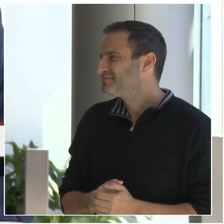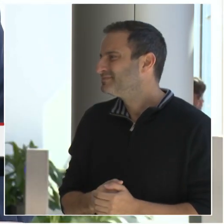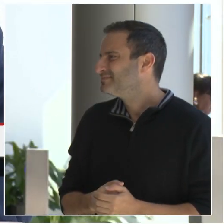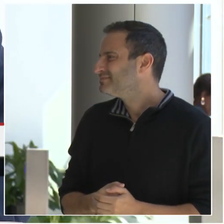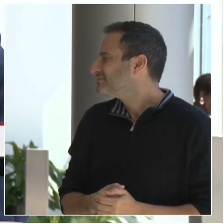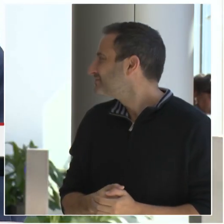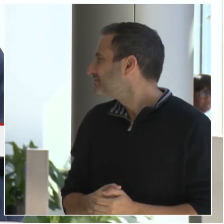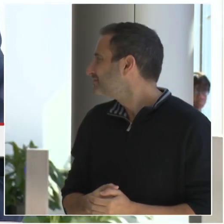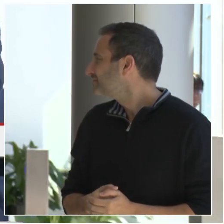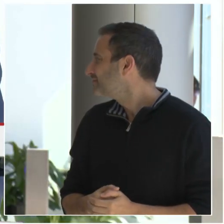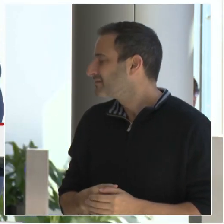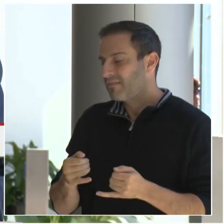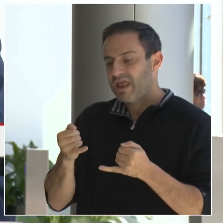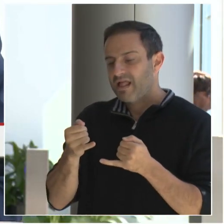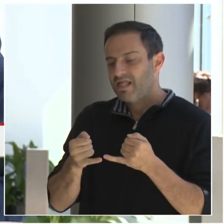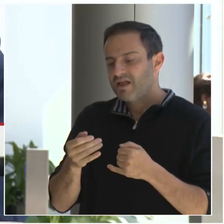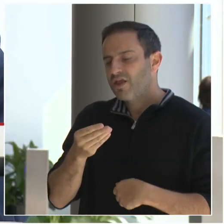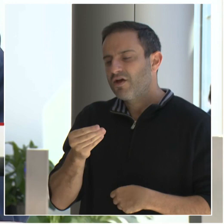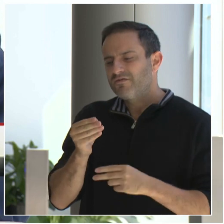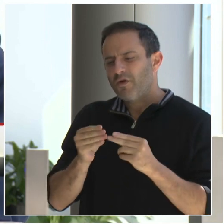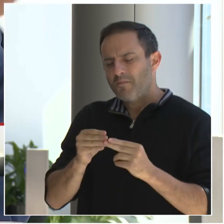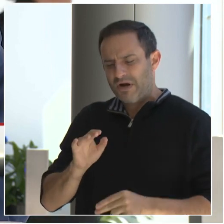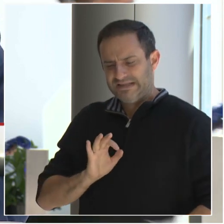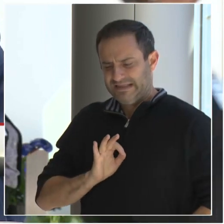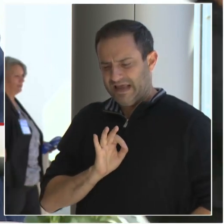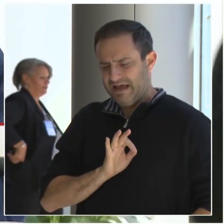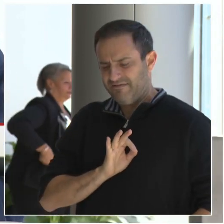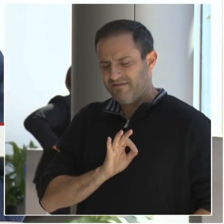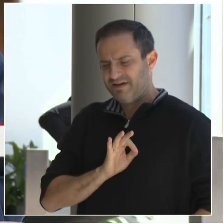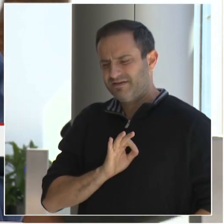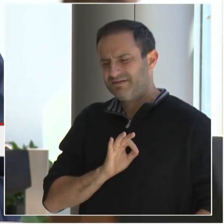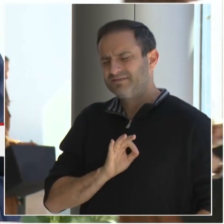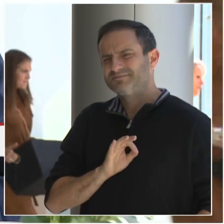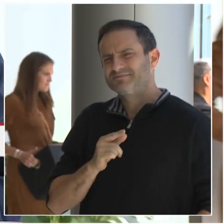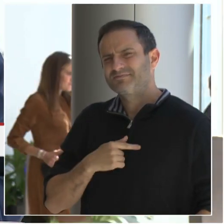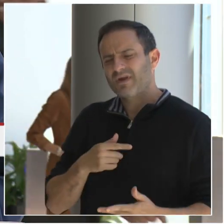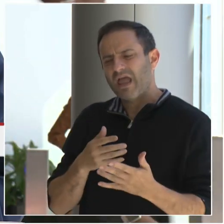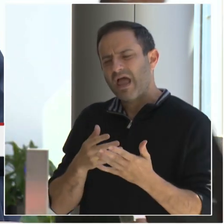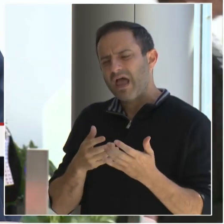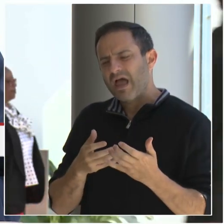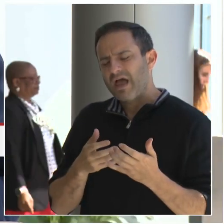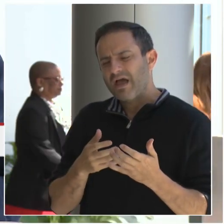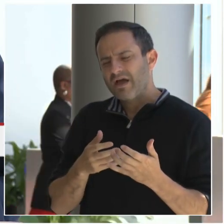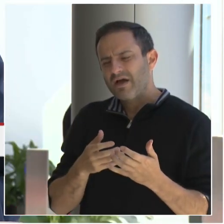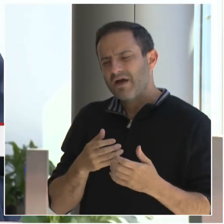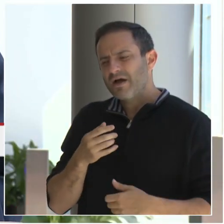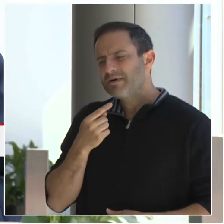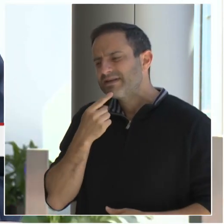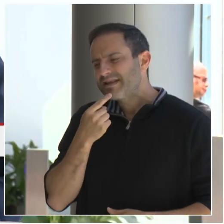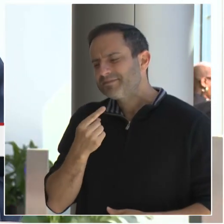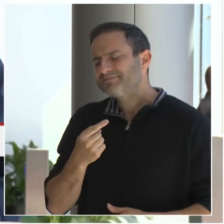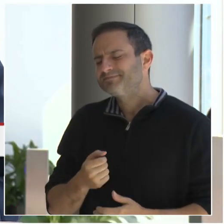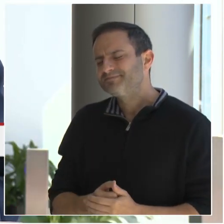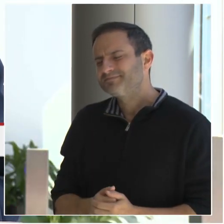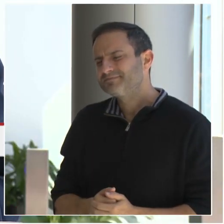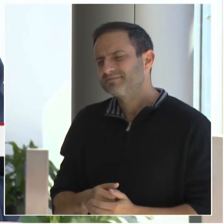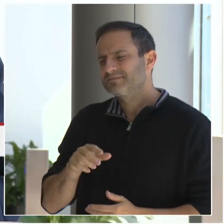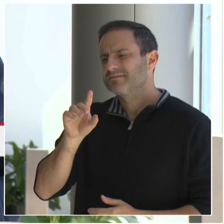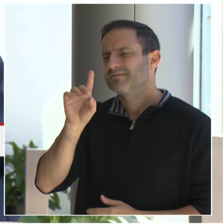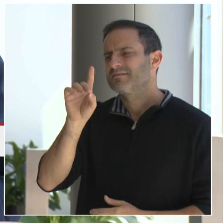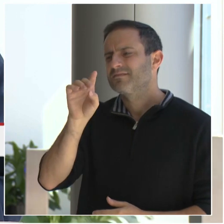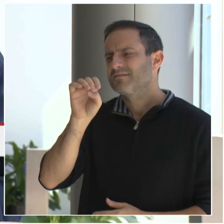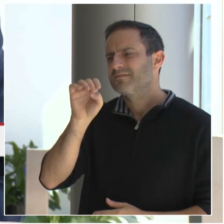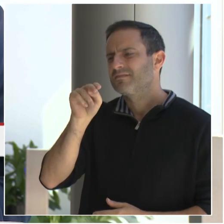project. Lastly, a couple more staff people I do want to make sure that I don't forget.